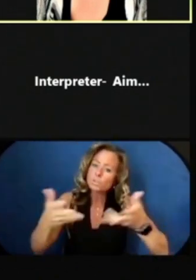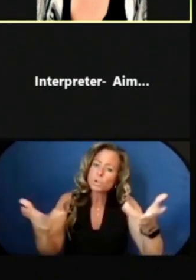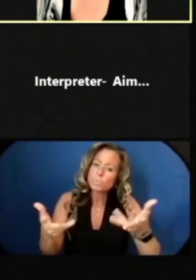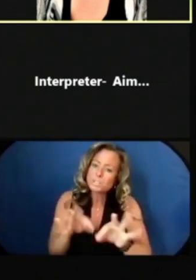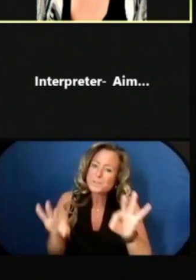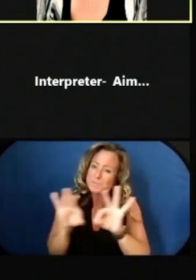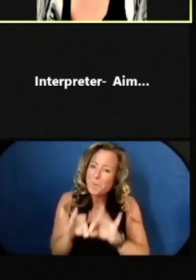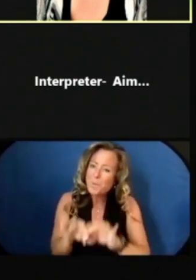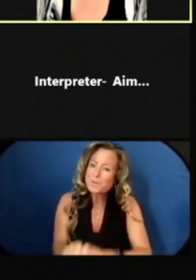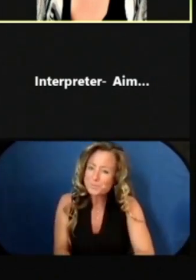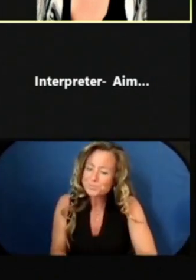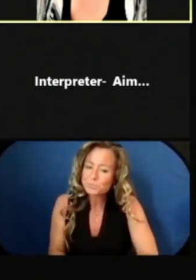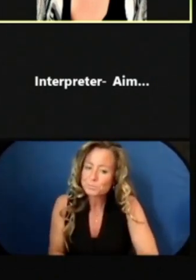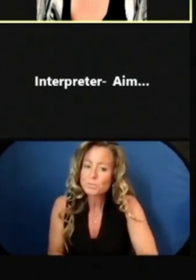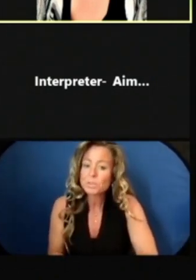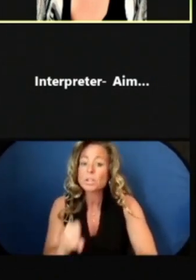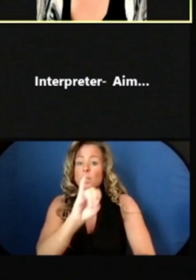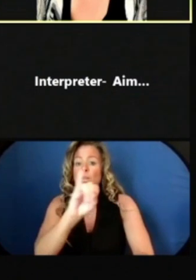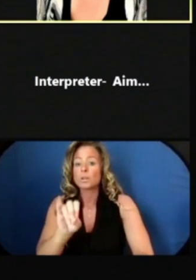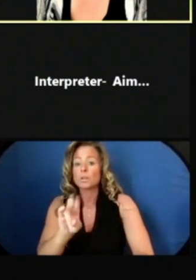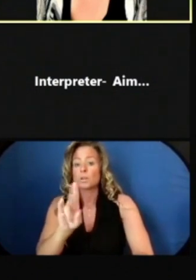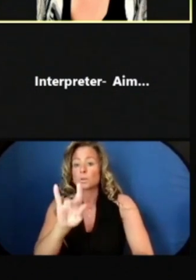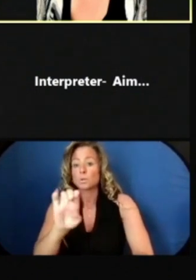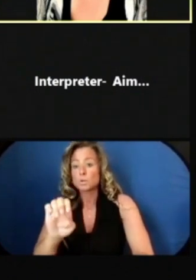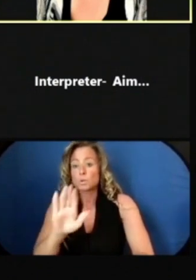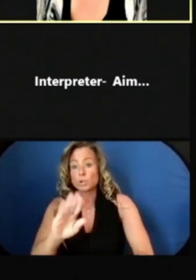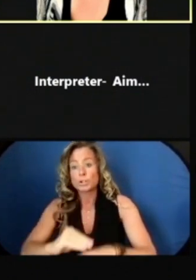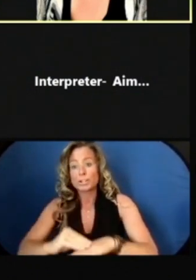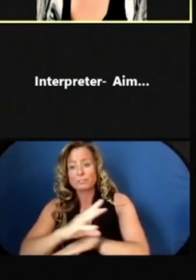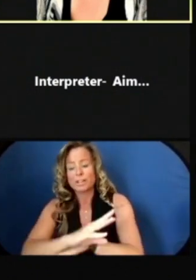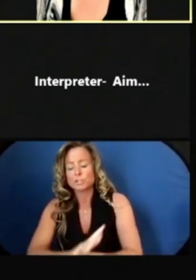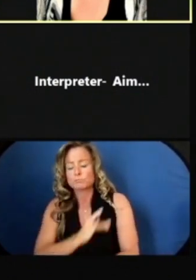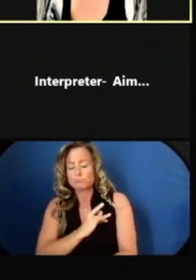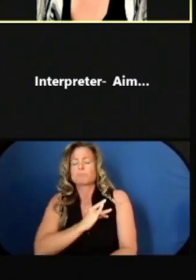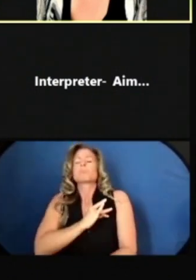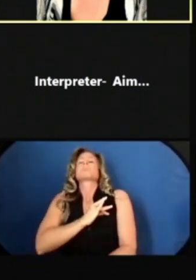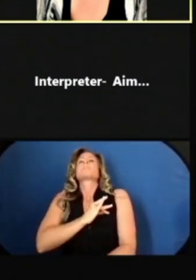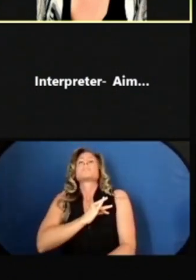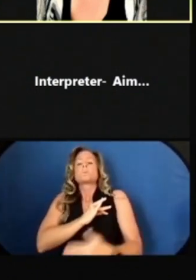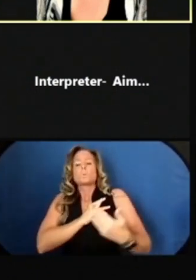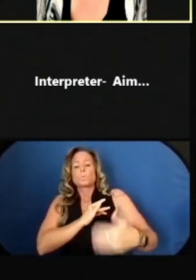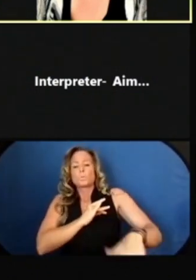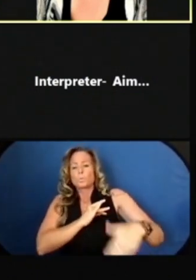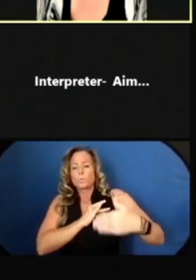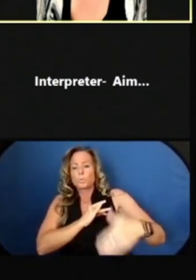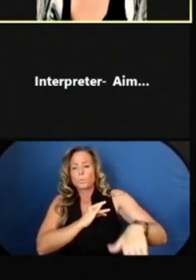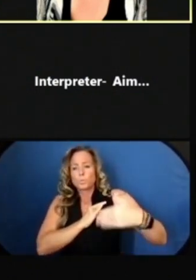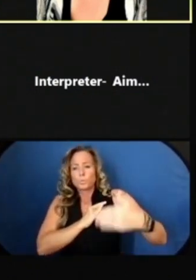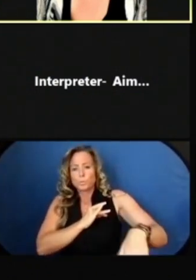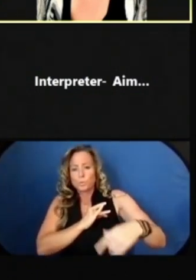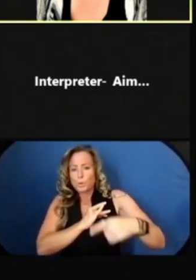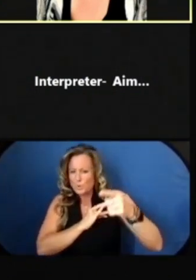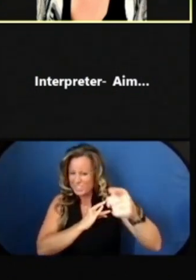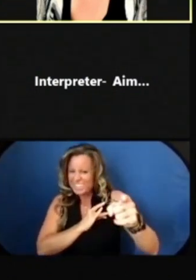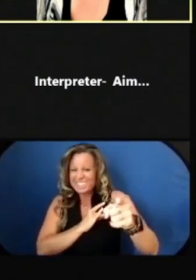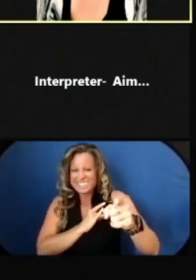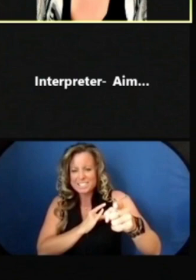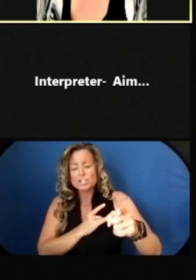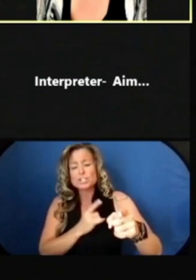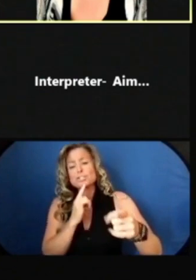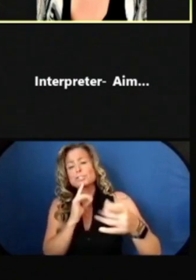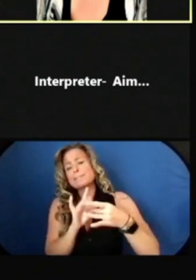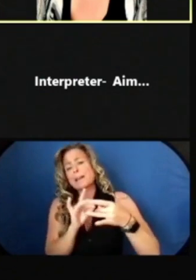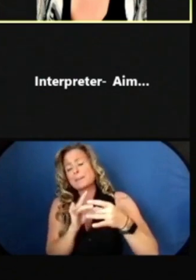important. And Julie's advice just sticks with me as far as this message. And she says